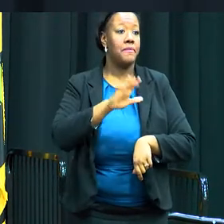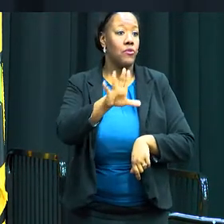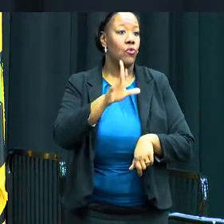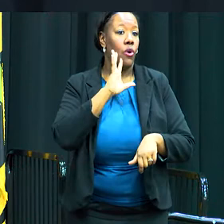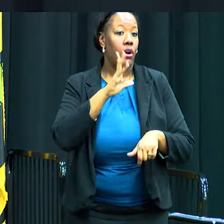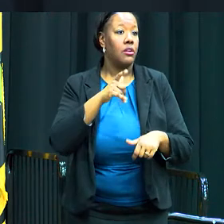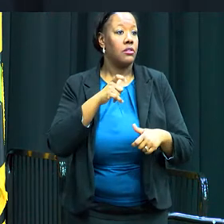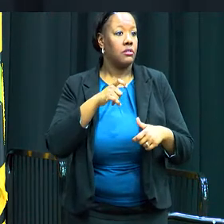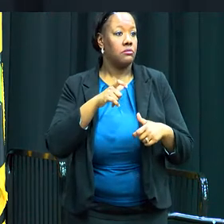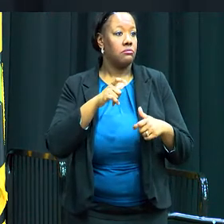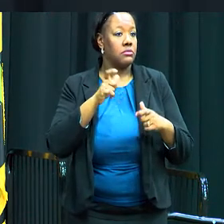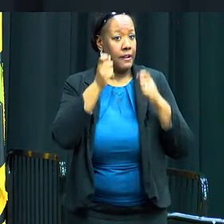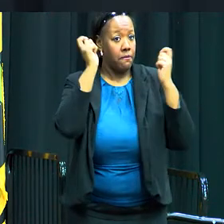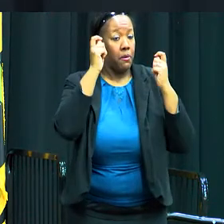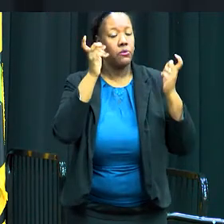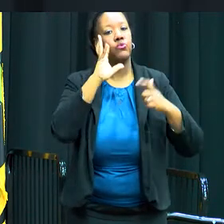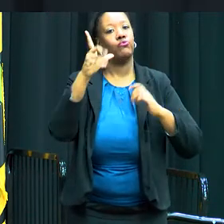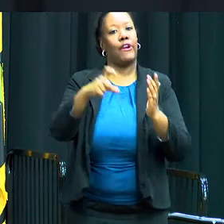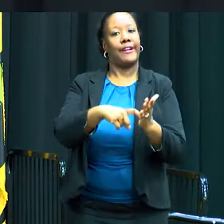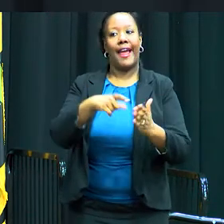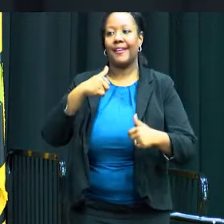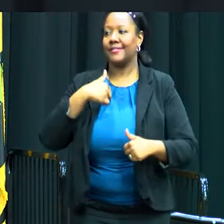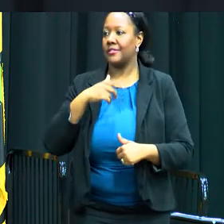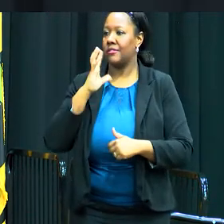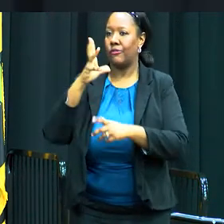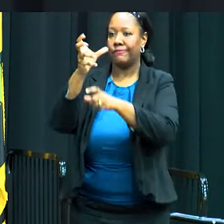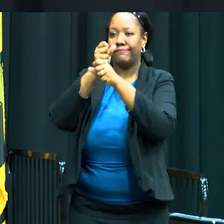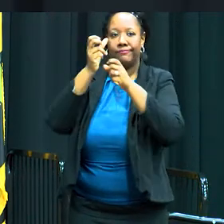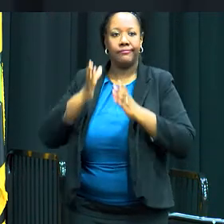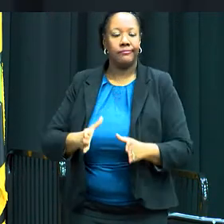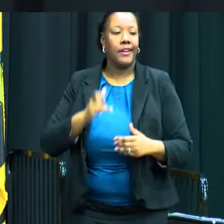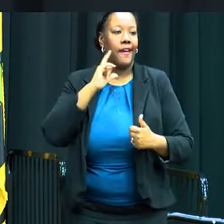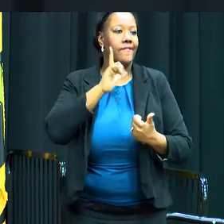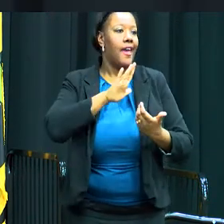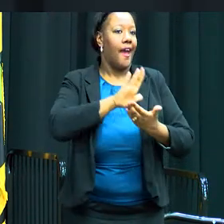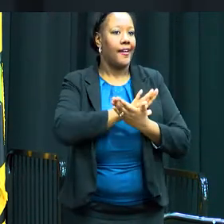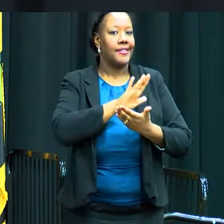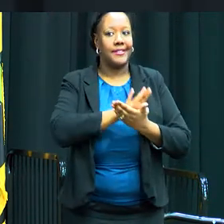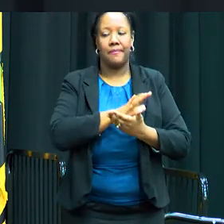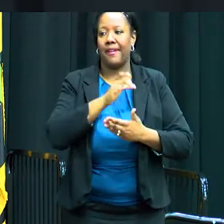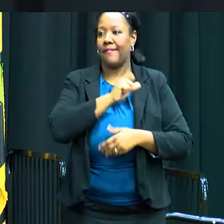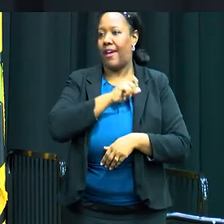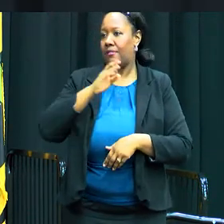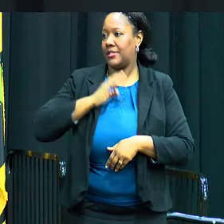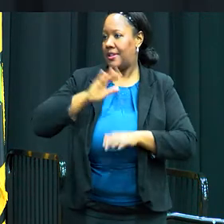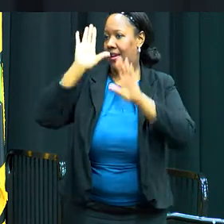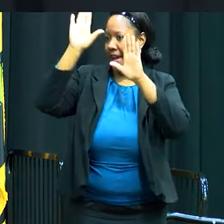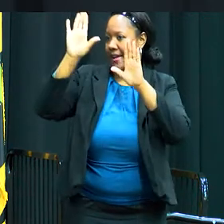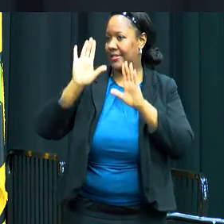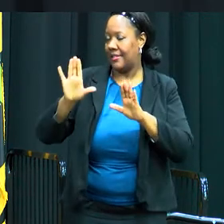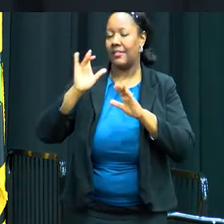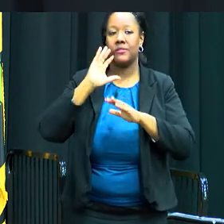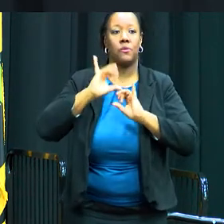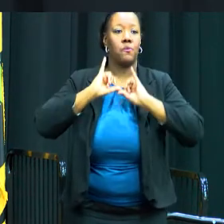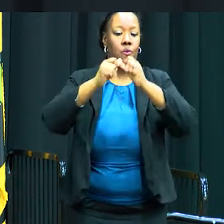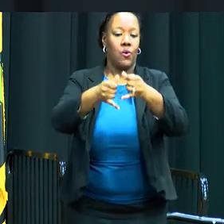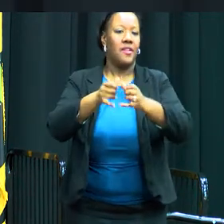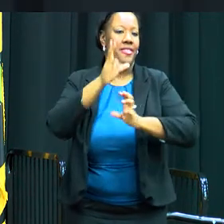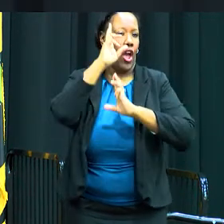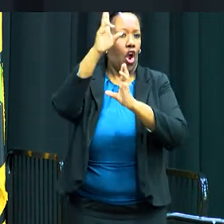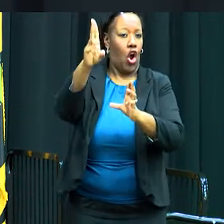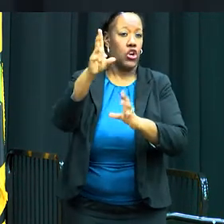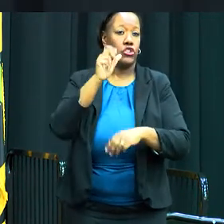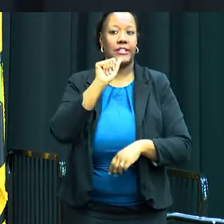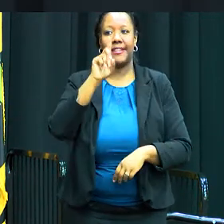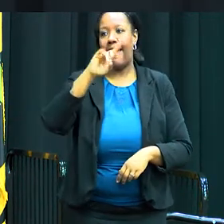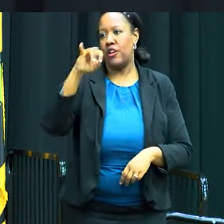to recognize the recipient of the academic year's Faculty Excellence Award honoring adjunct faculty. It is